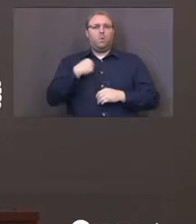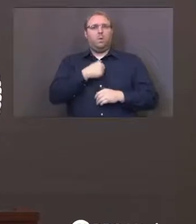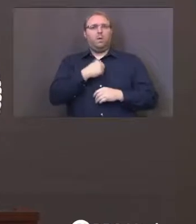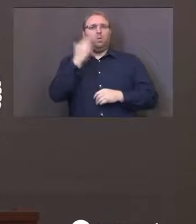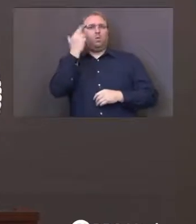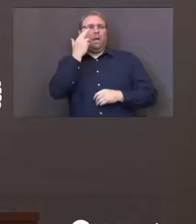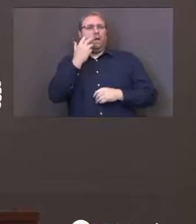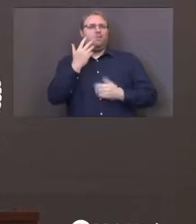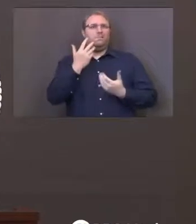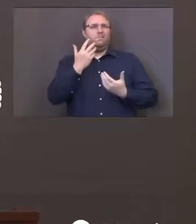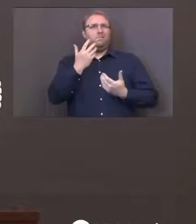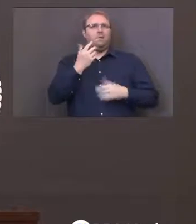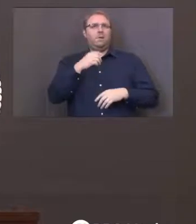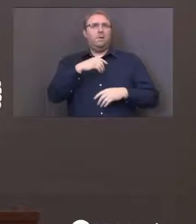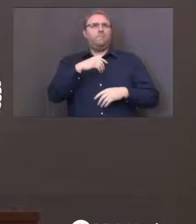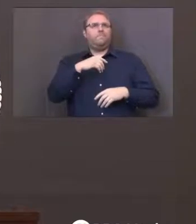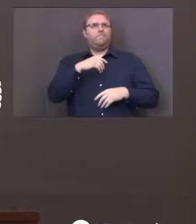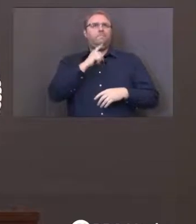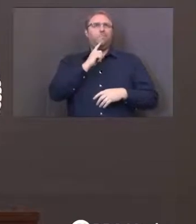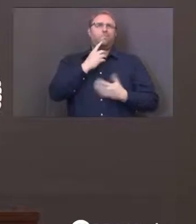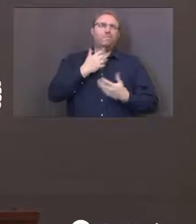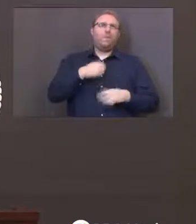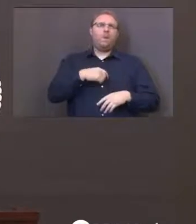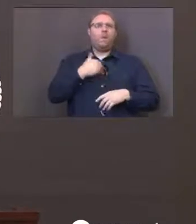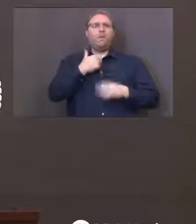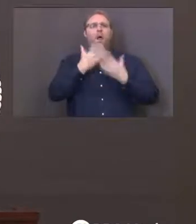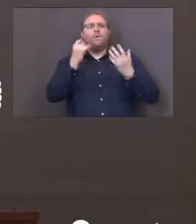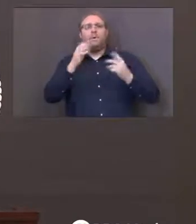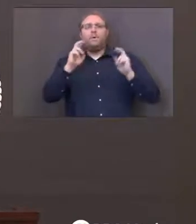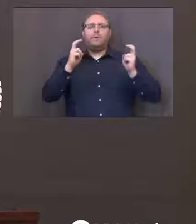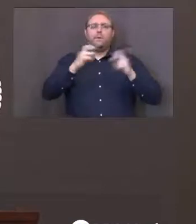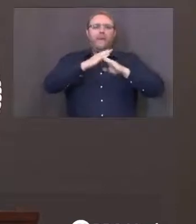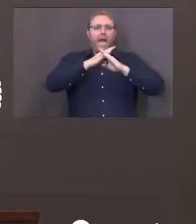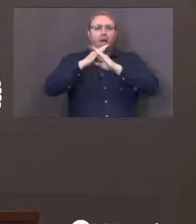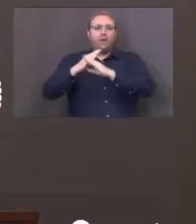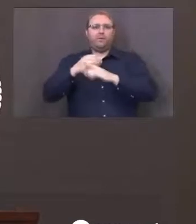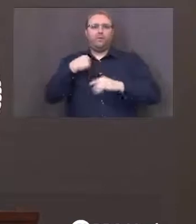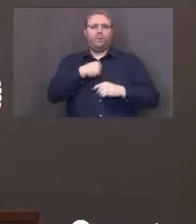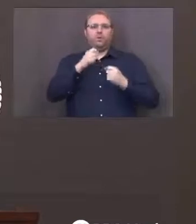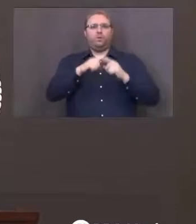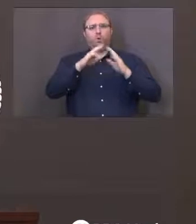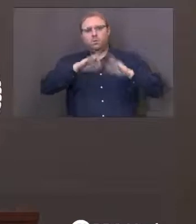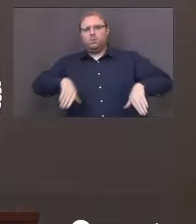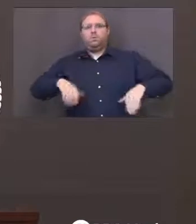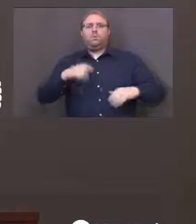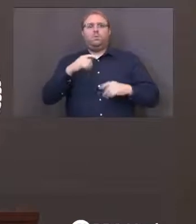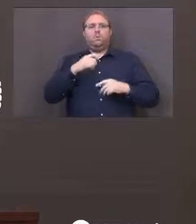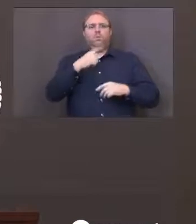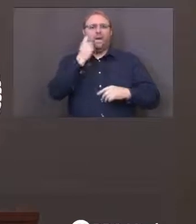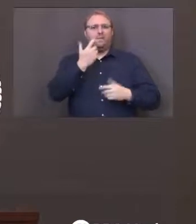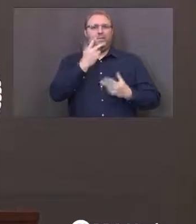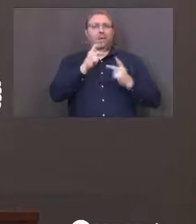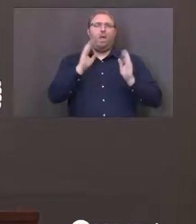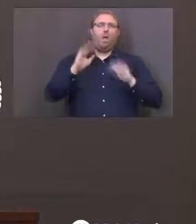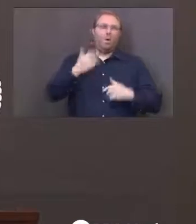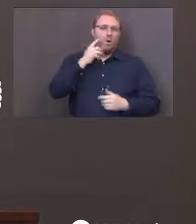do realize that there is a lot of kind of barriers out there that we're fighting against in terms of increasing the